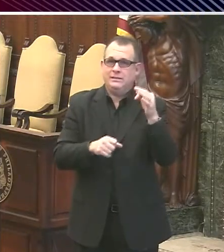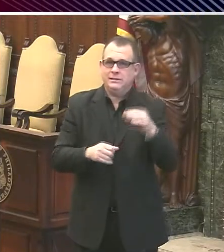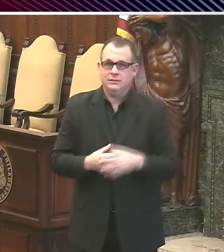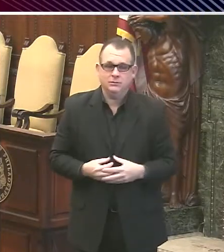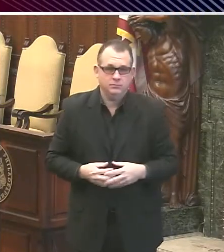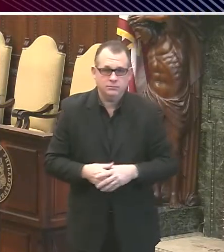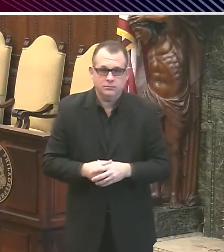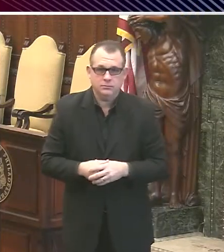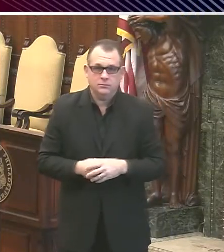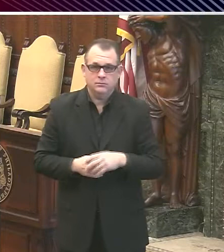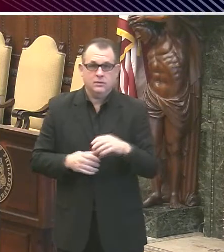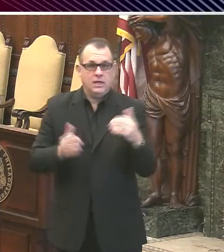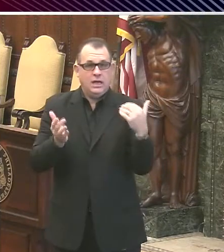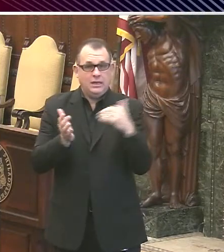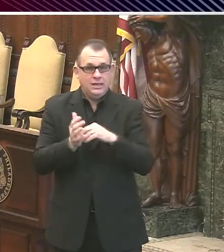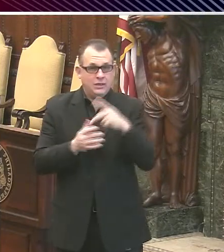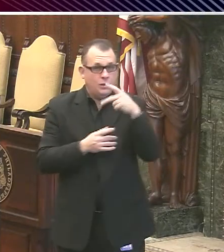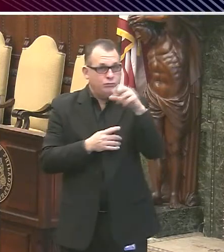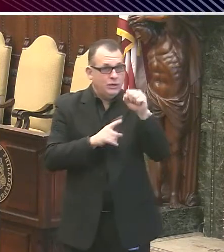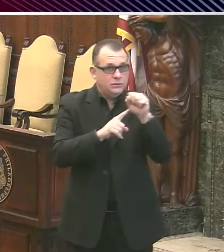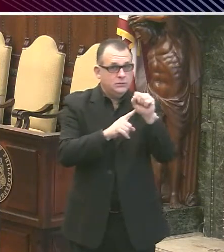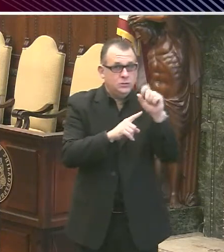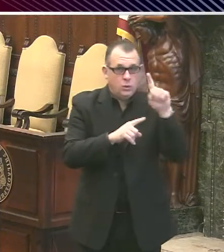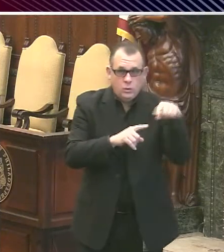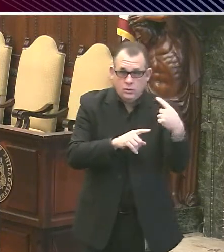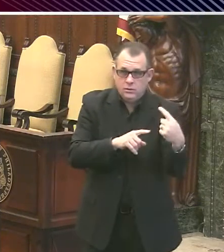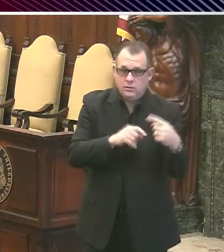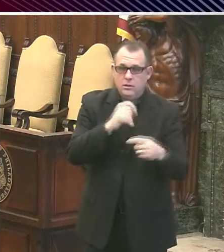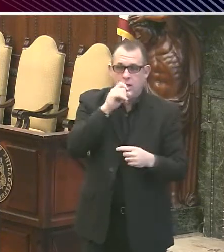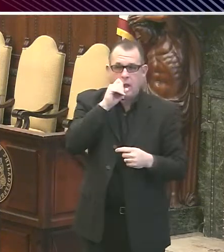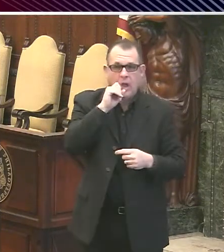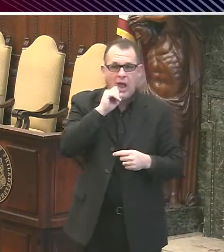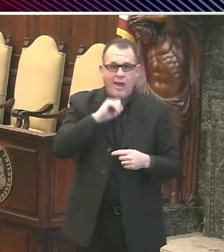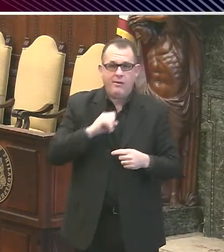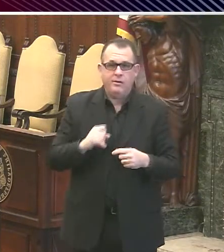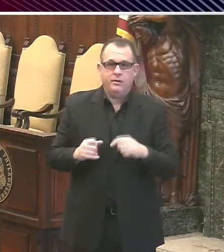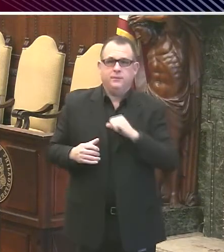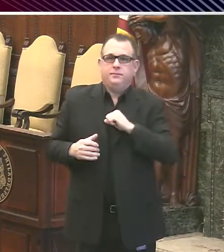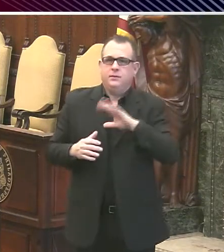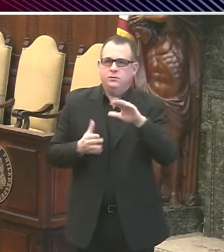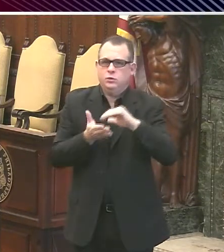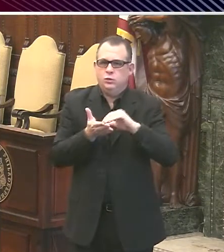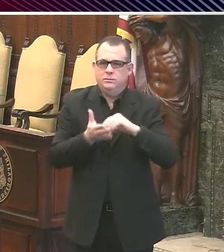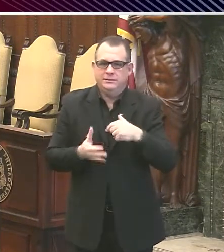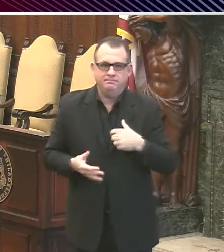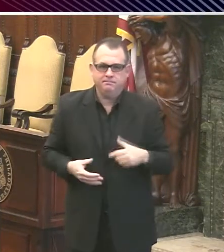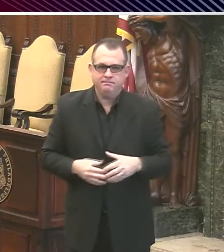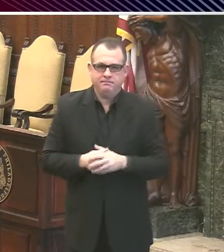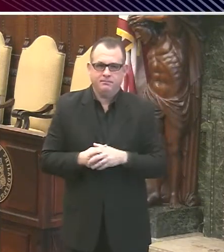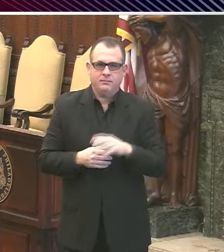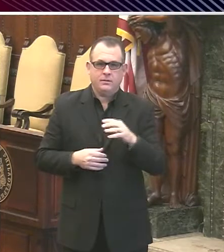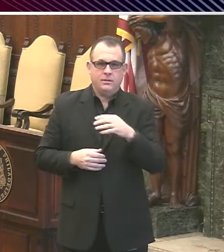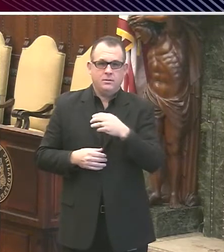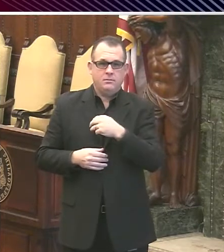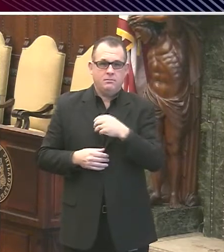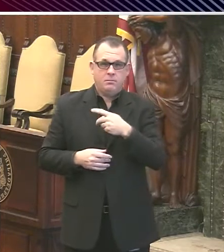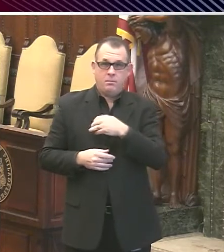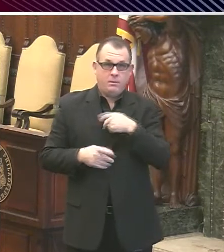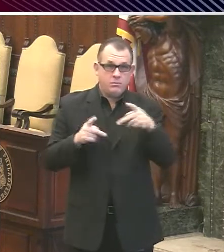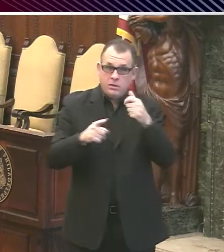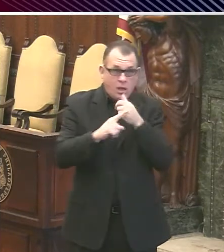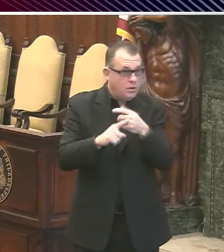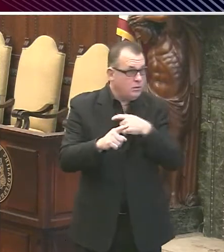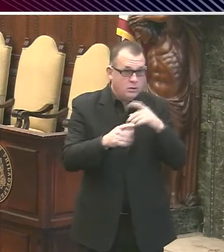to COVID-19. And again, this is for press only. Excuse me. If you're not a member of the